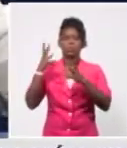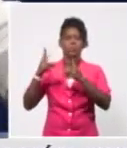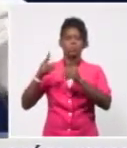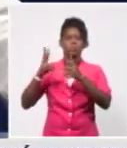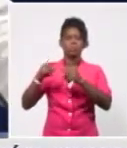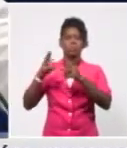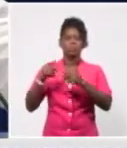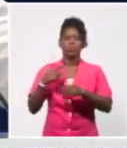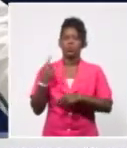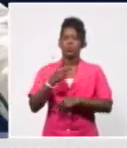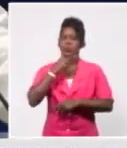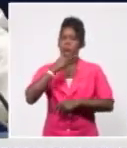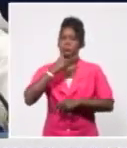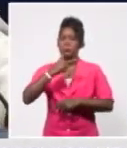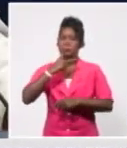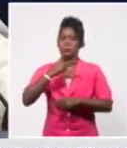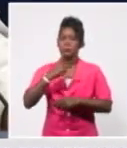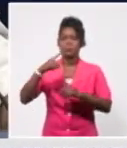644, or